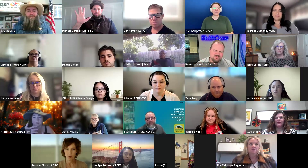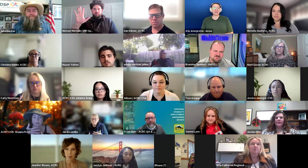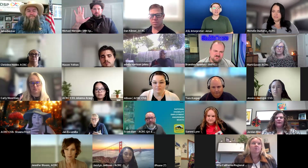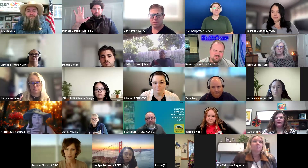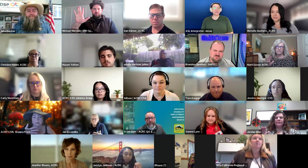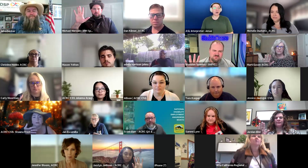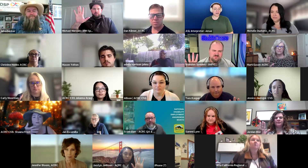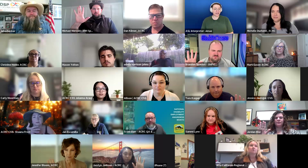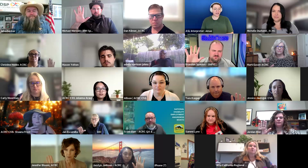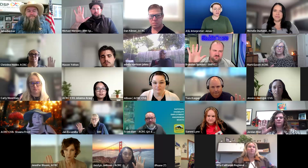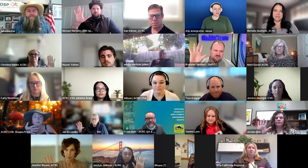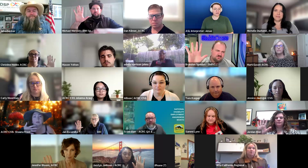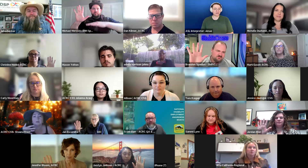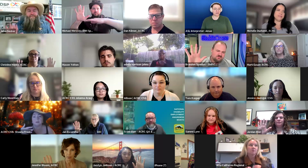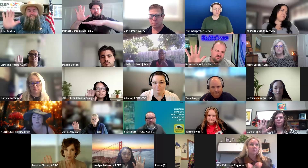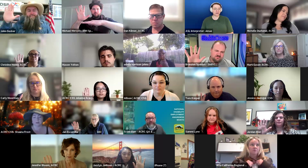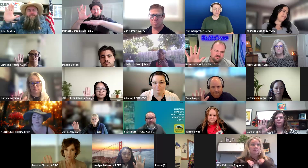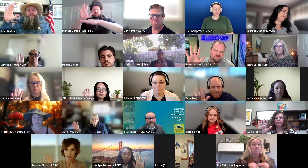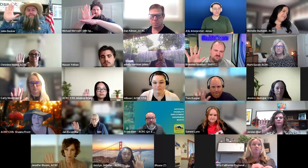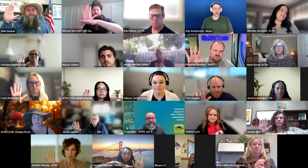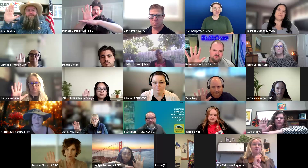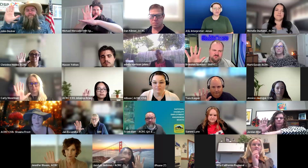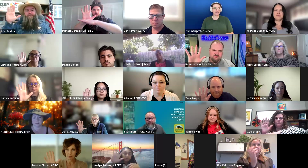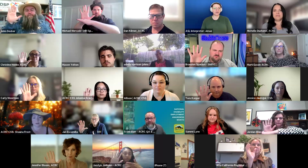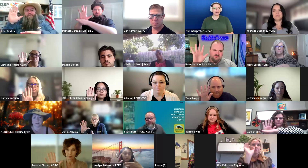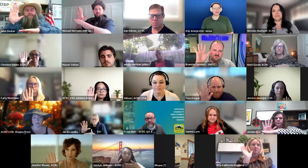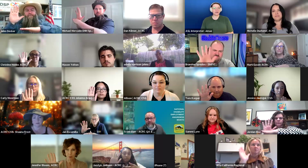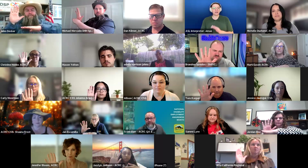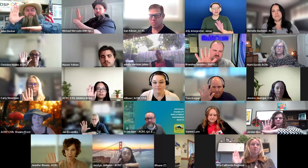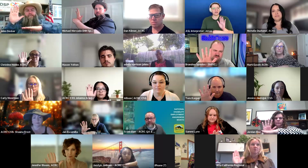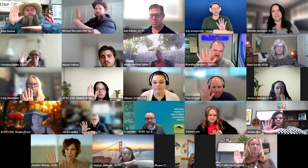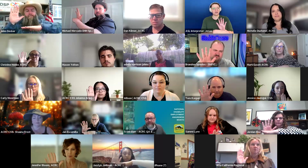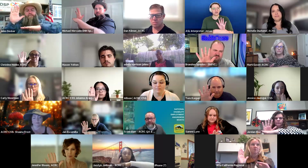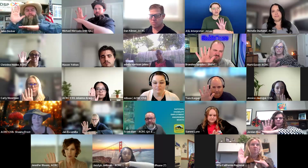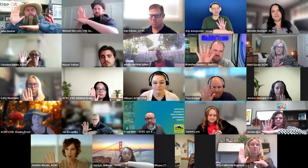So and then you're going to use your dominant hand in a 5,